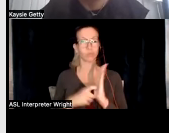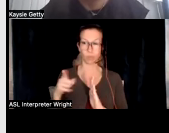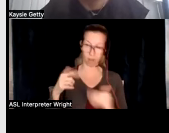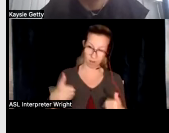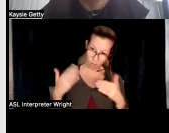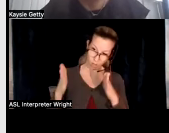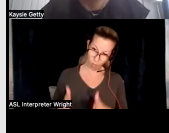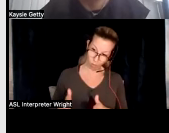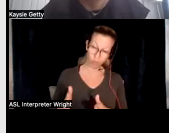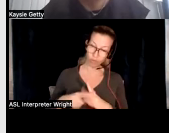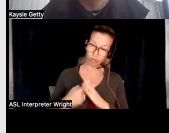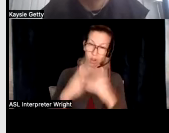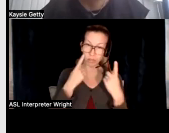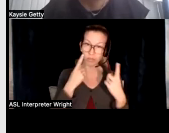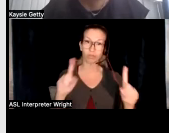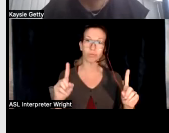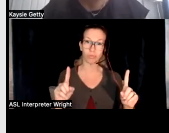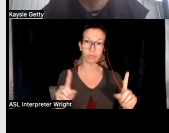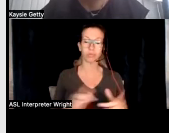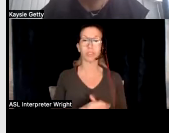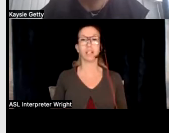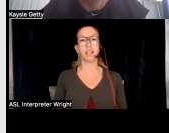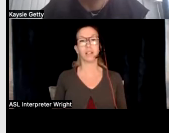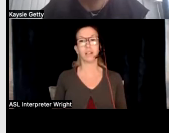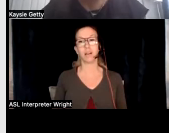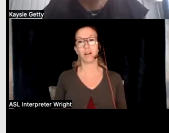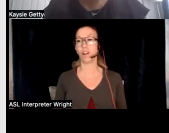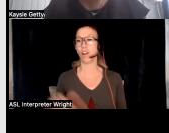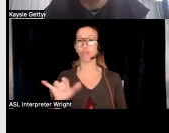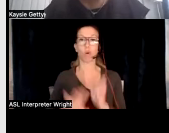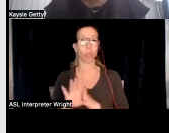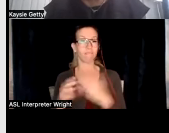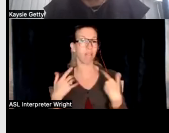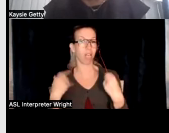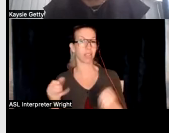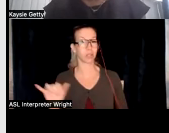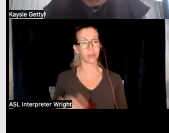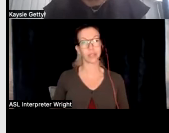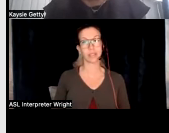achieve success and also be thriving and healthy.